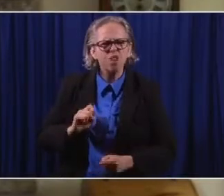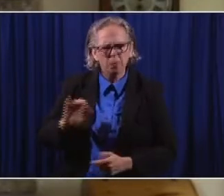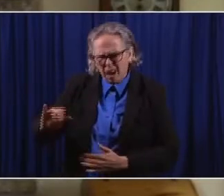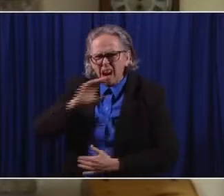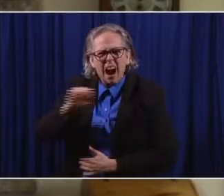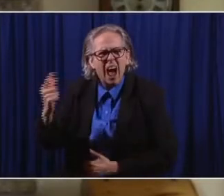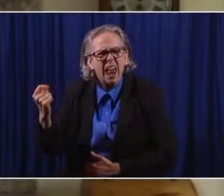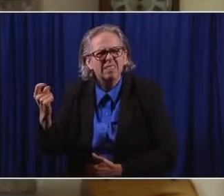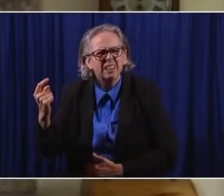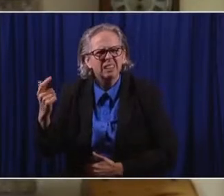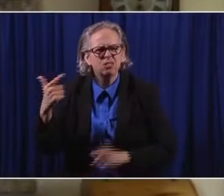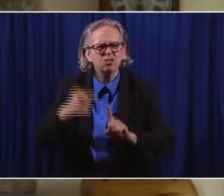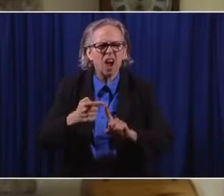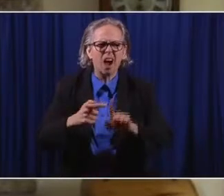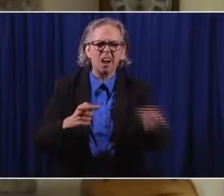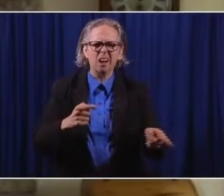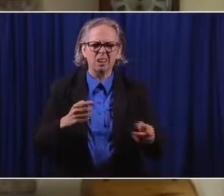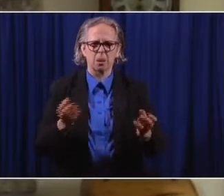In Cleveland,